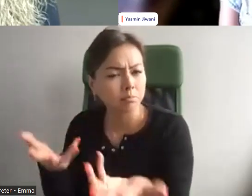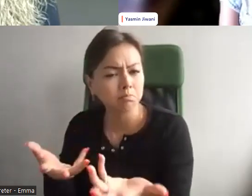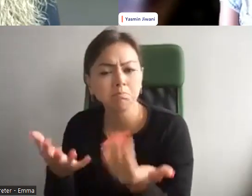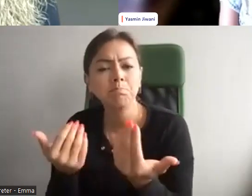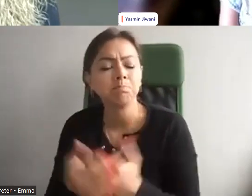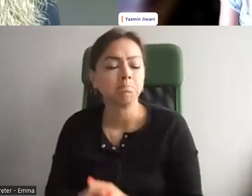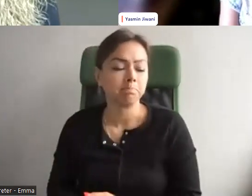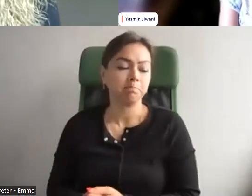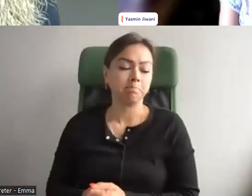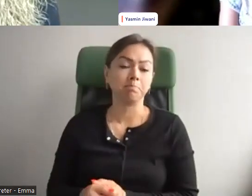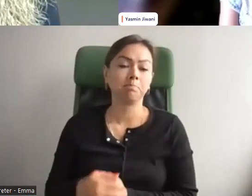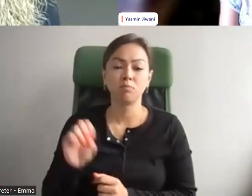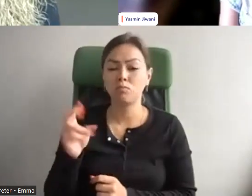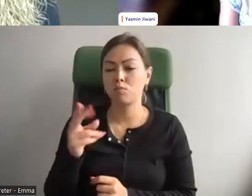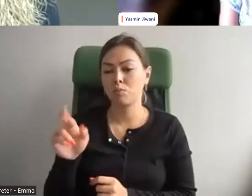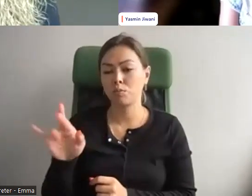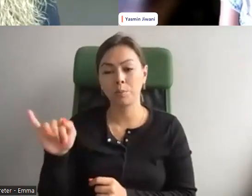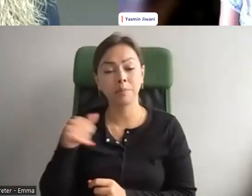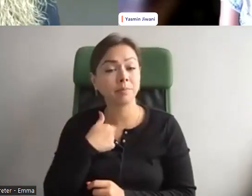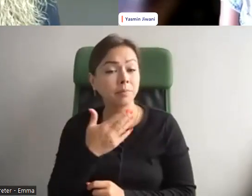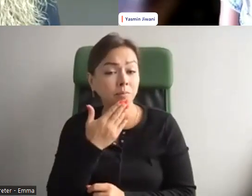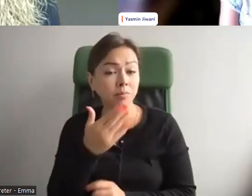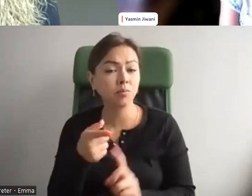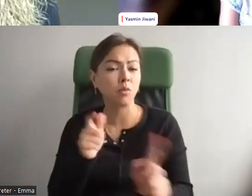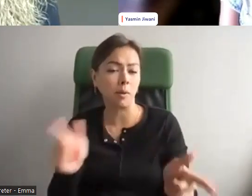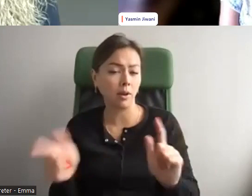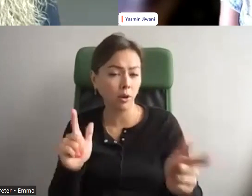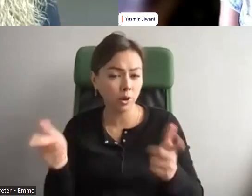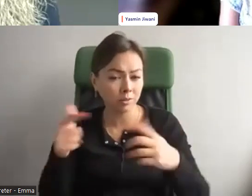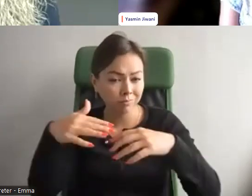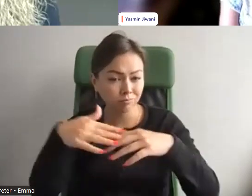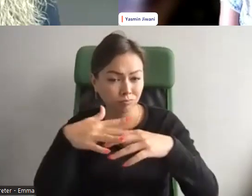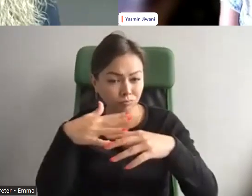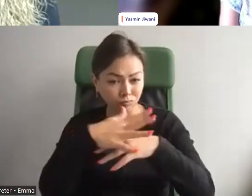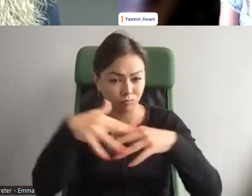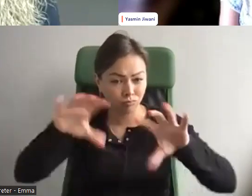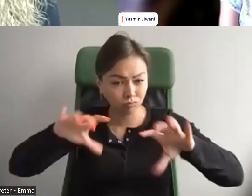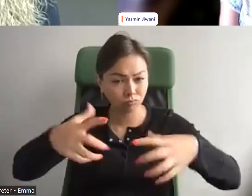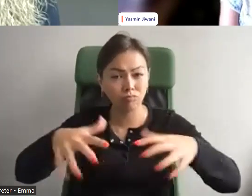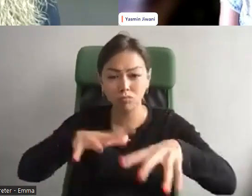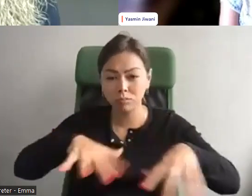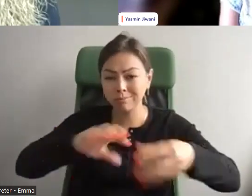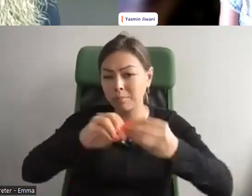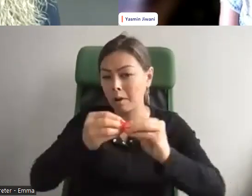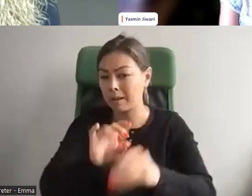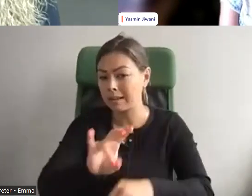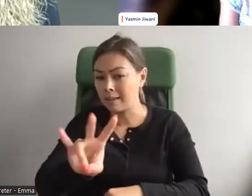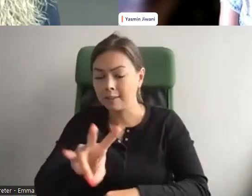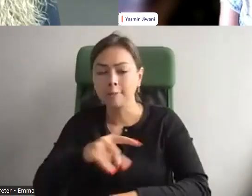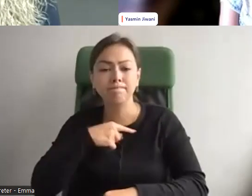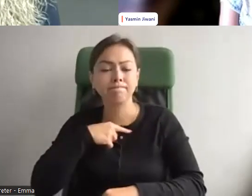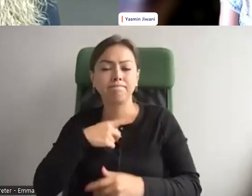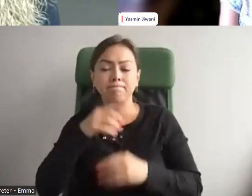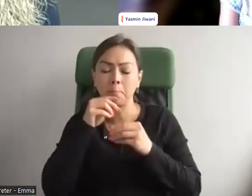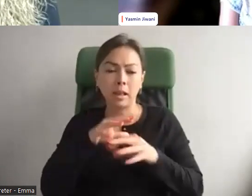to you from Treaty 7 territory in Calgary, where I am blessed to live and work and play. I want to go